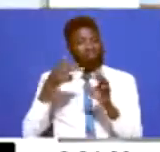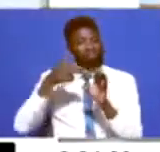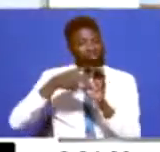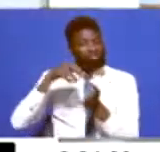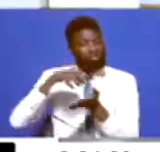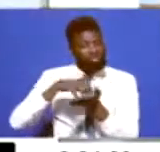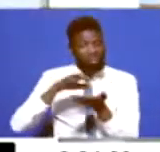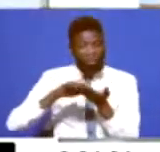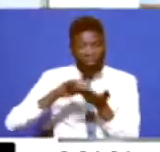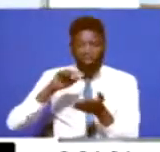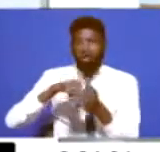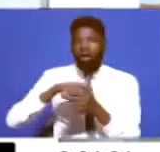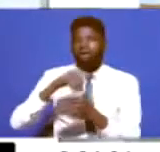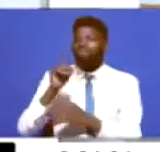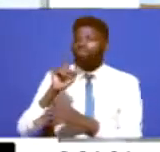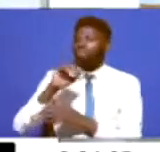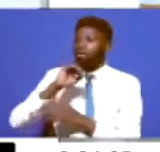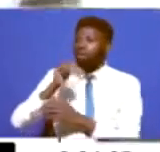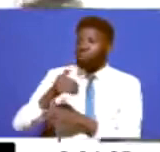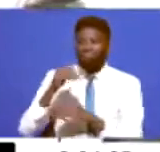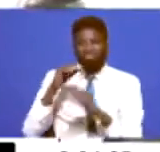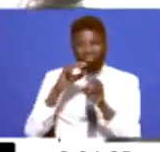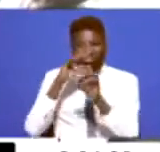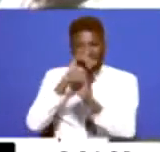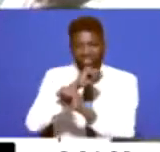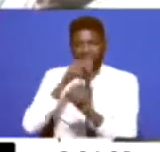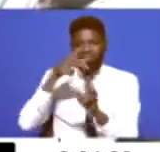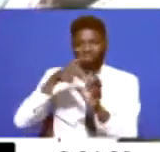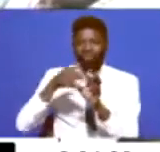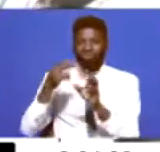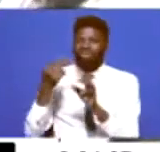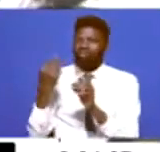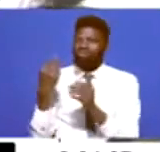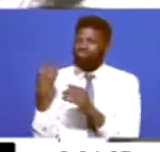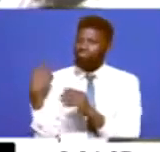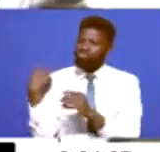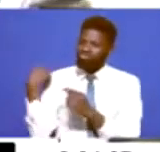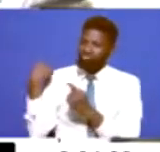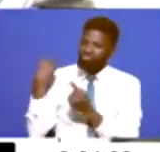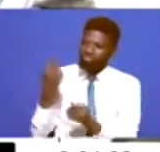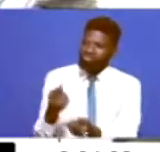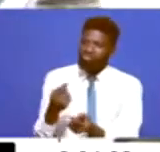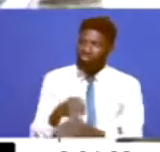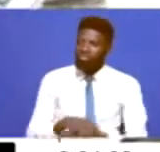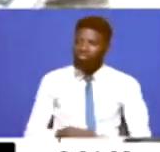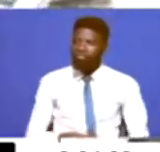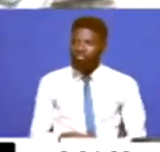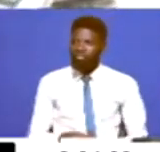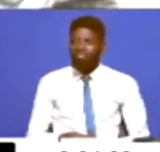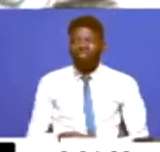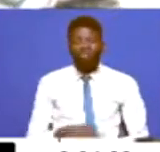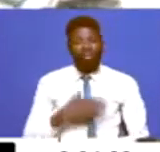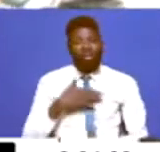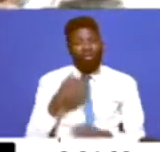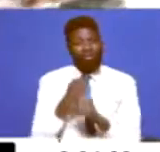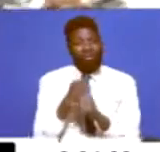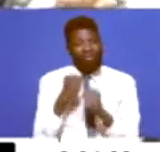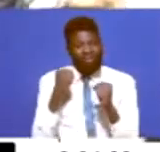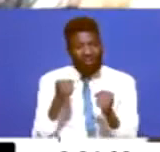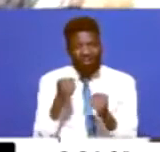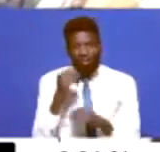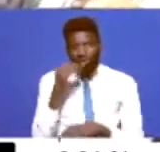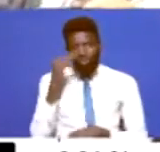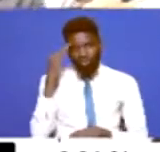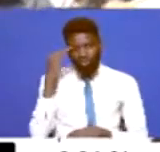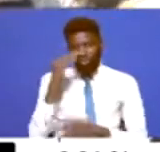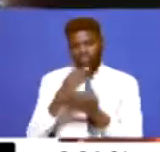outside Nairobi County, have been without stock for days now. Kazi yetu imekuwa ngumu sana kwa sababu mafuta saa nyingine yanakosekana, alafu pia